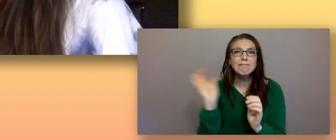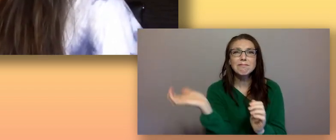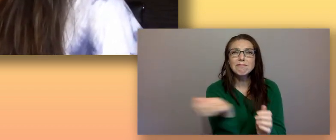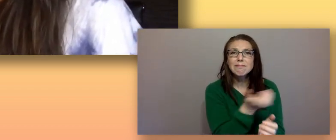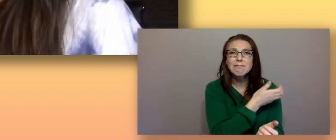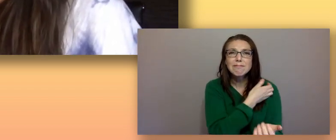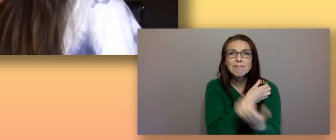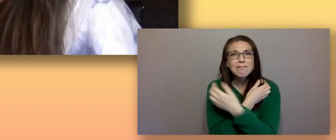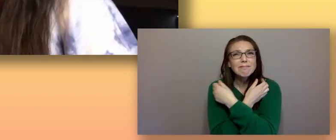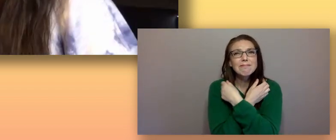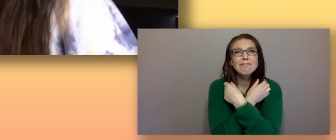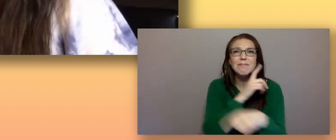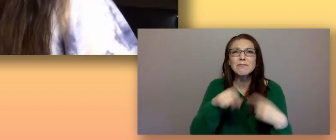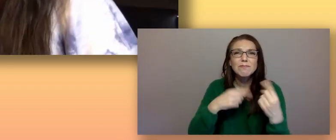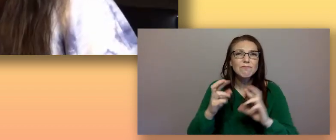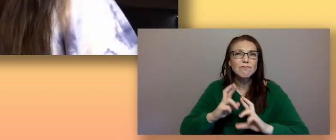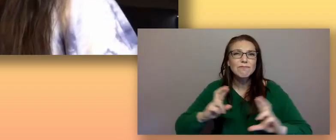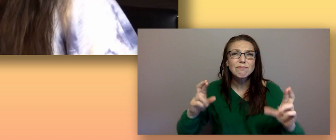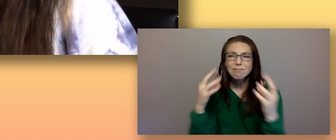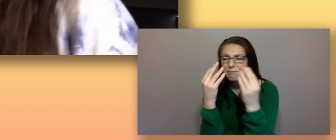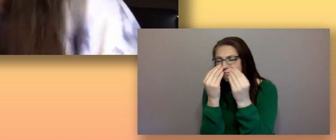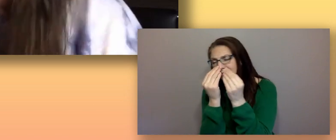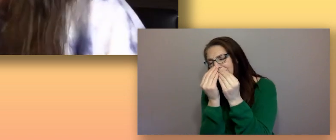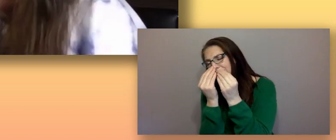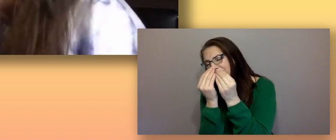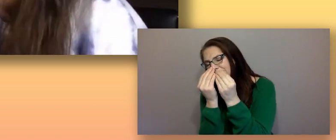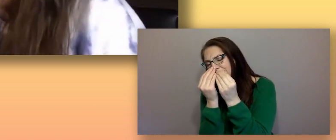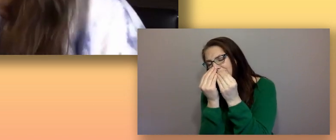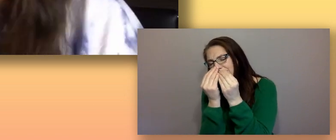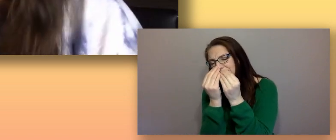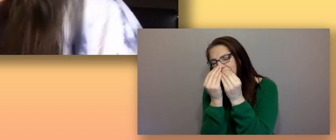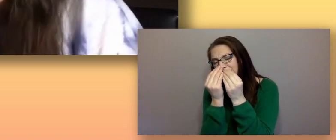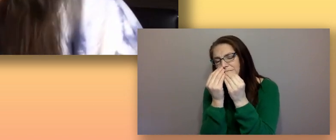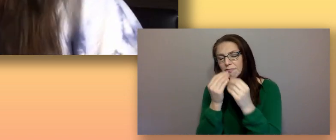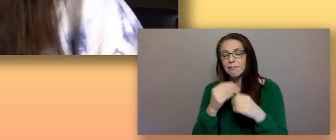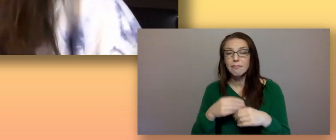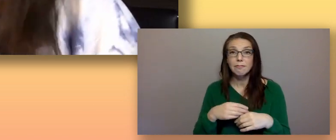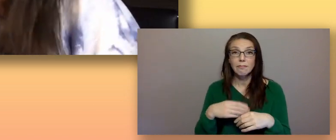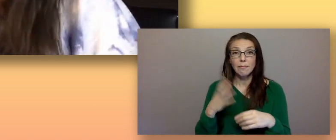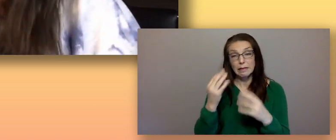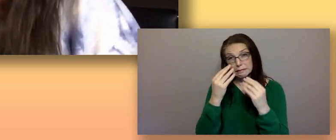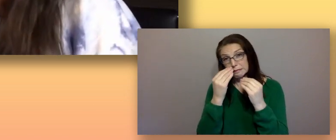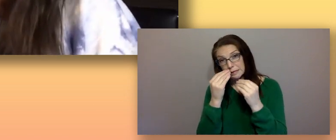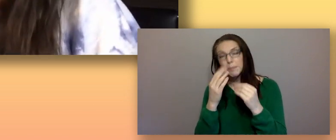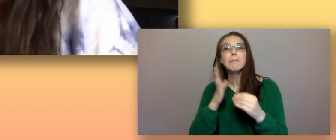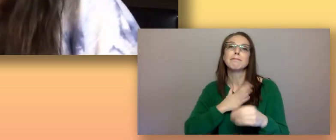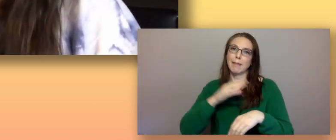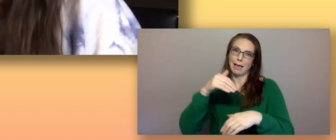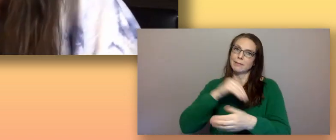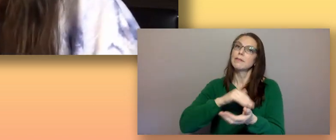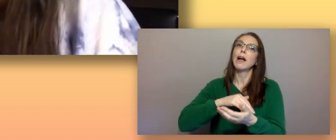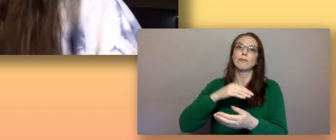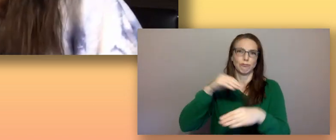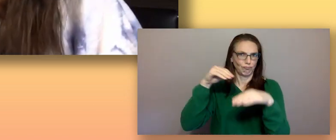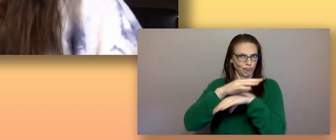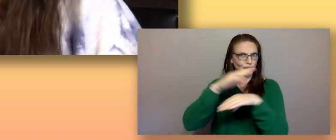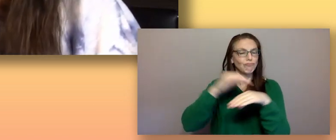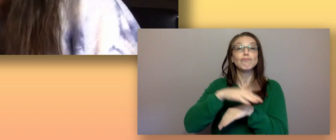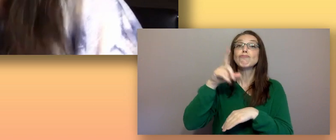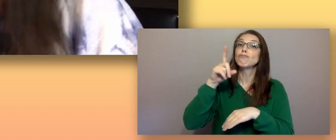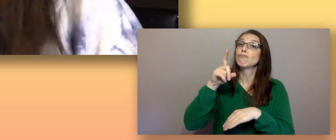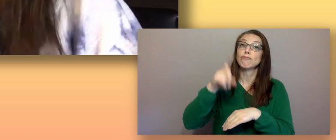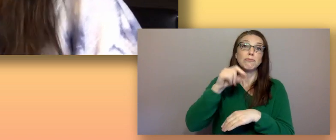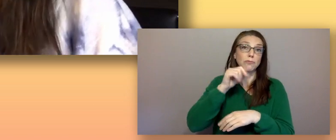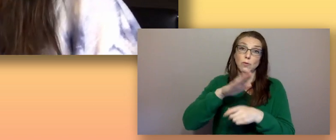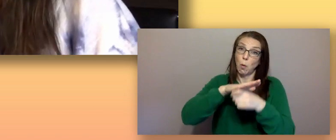fall asleep. And I wasn't thinking about the proper way to sleep, according to what my doctor says will put the least amount of pressure on my